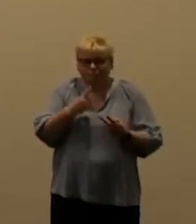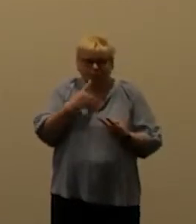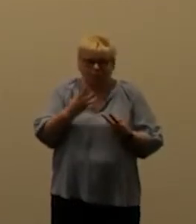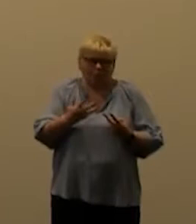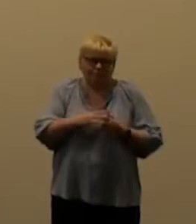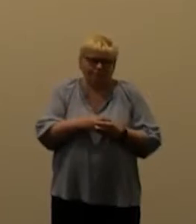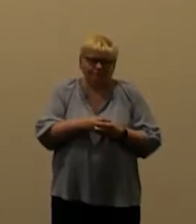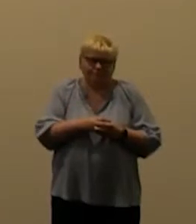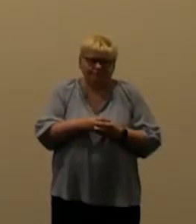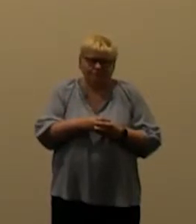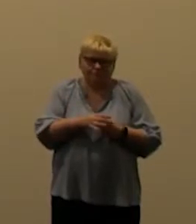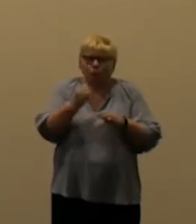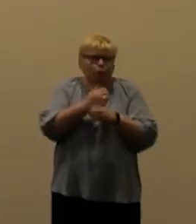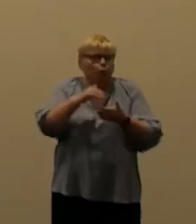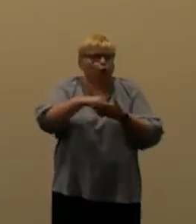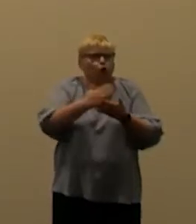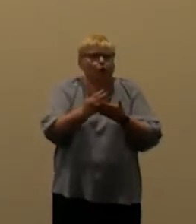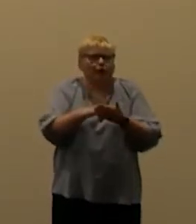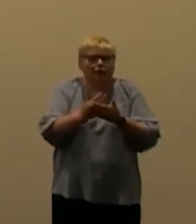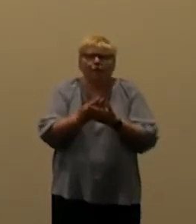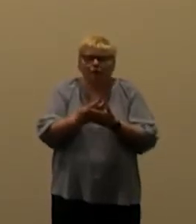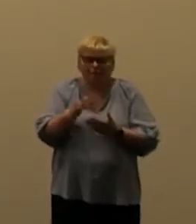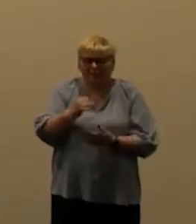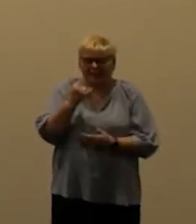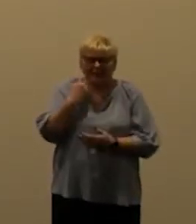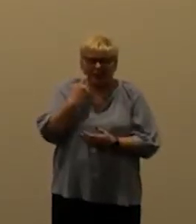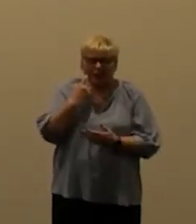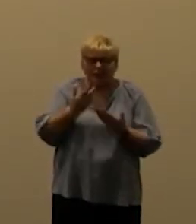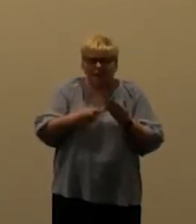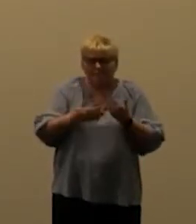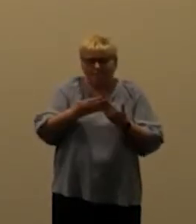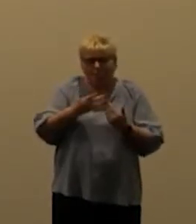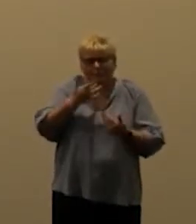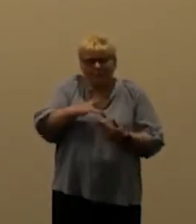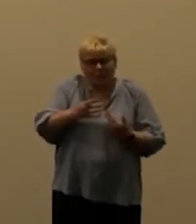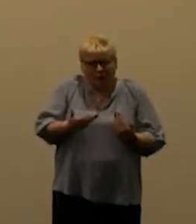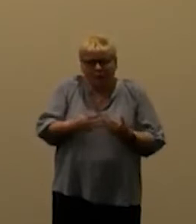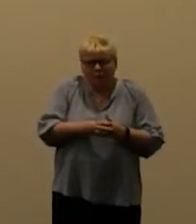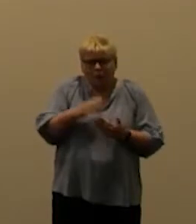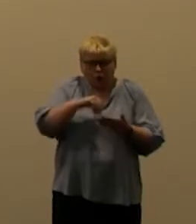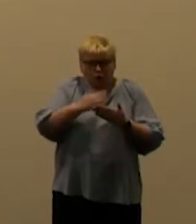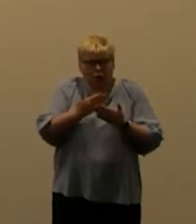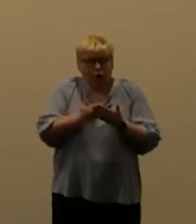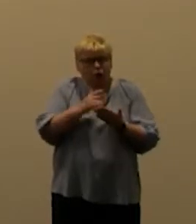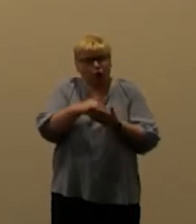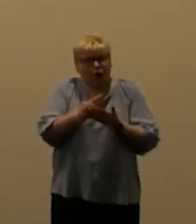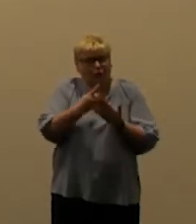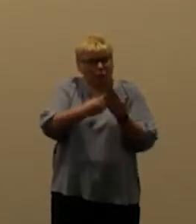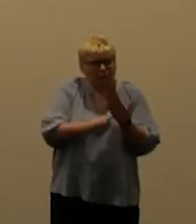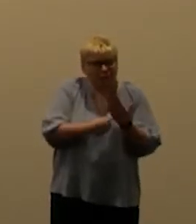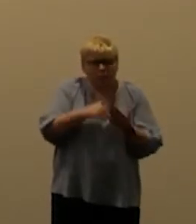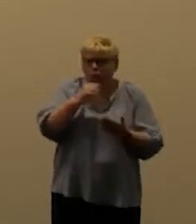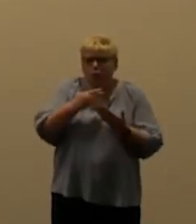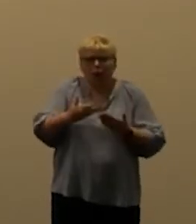actually, we'll do a SharePoint sharing one, actually. That's a bit easier, a bit more familiar to me. So if we do a SharePoint sharing policy, and we don't allow,